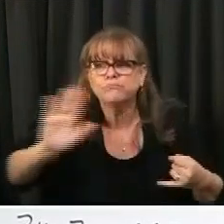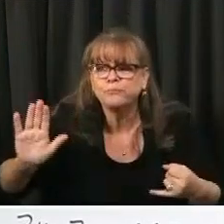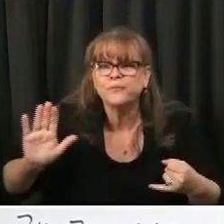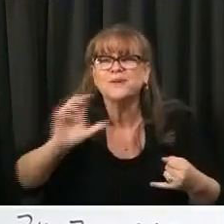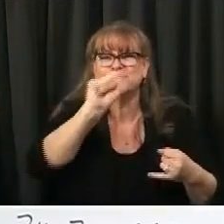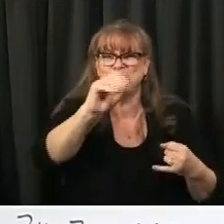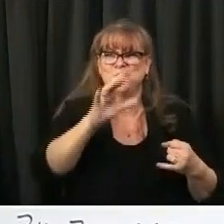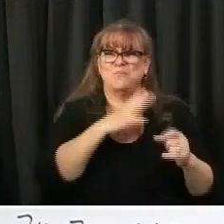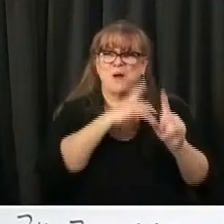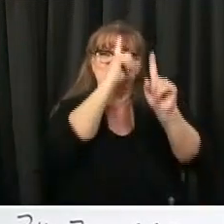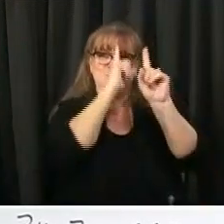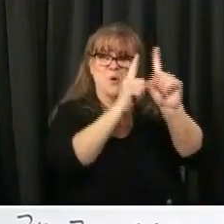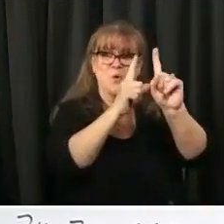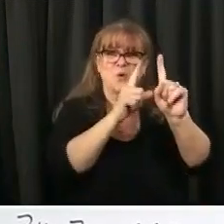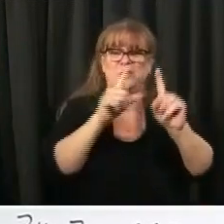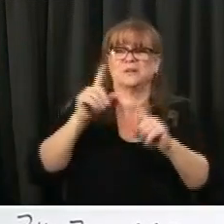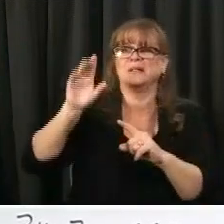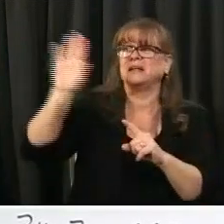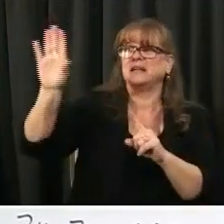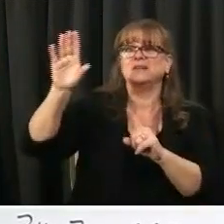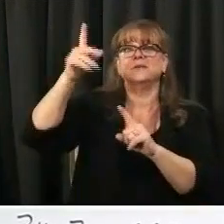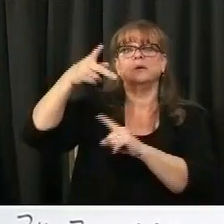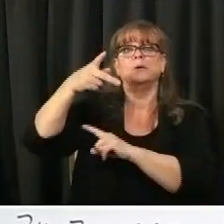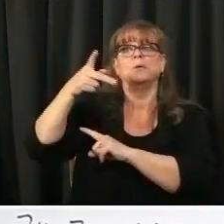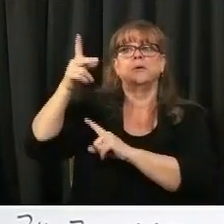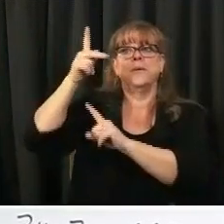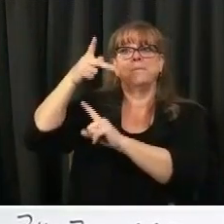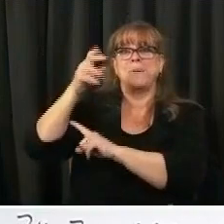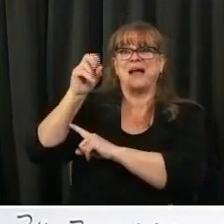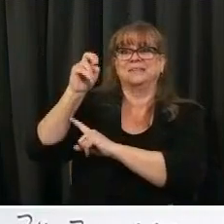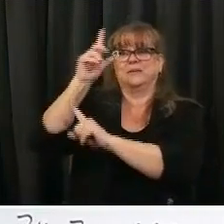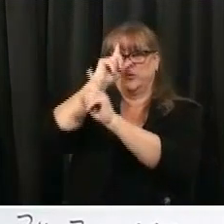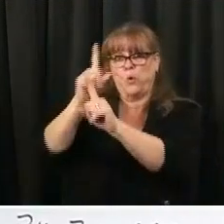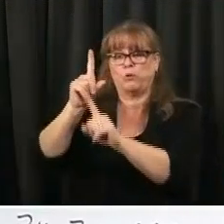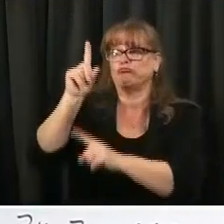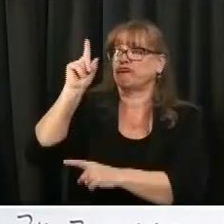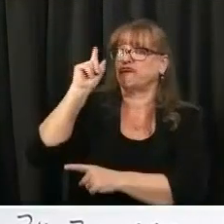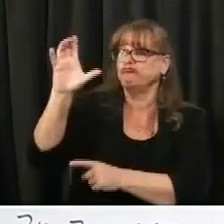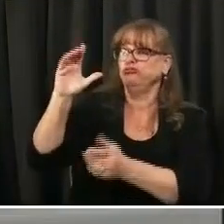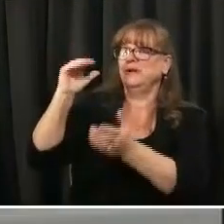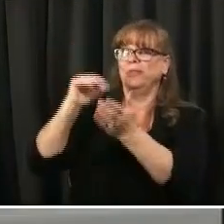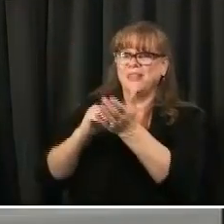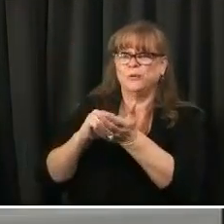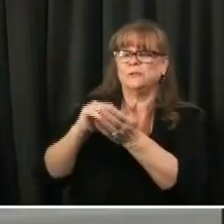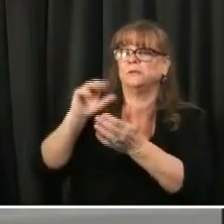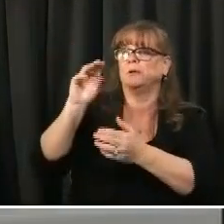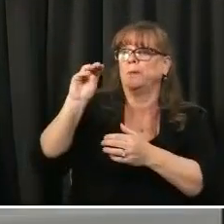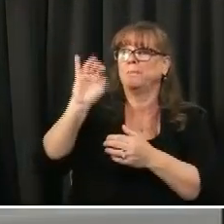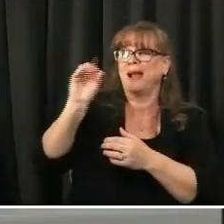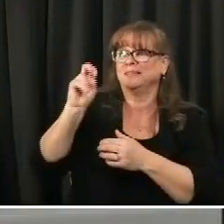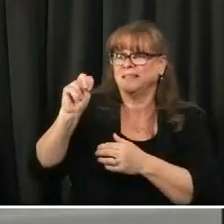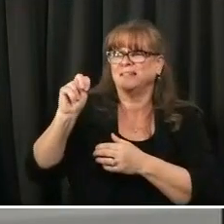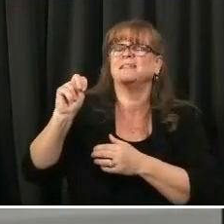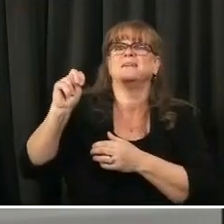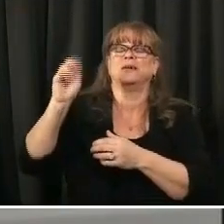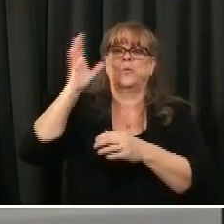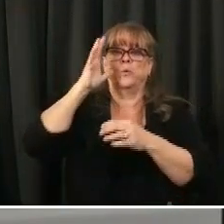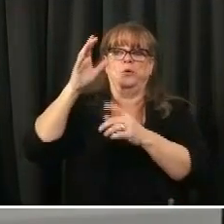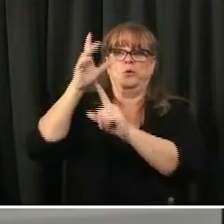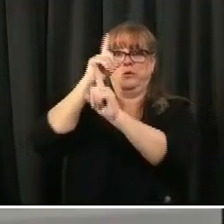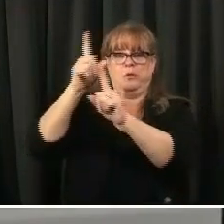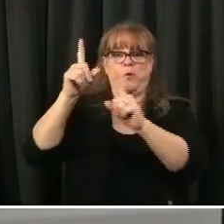million doses in 100 days will be a reality. And here in Colorado, we are ready to deliver those doses and